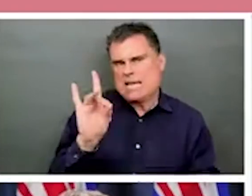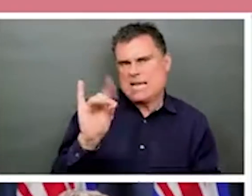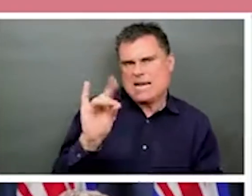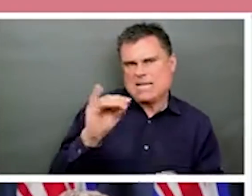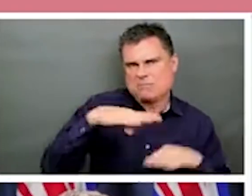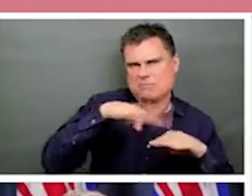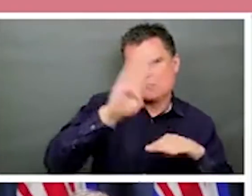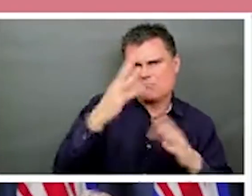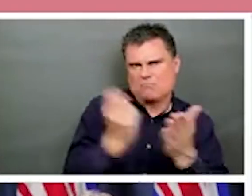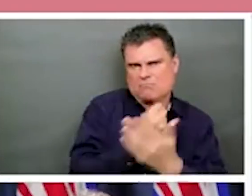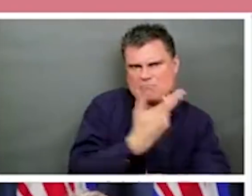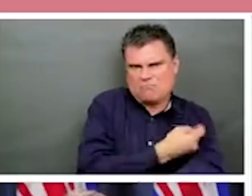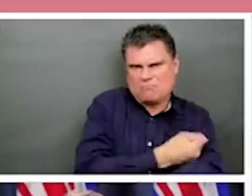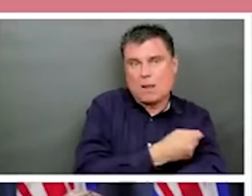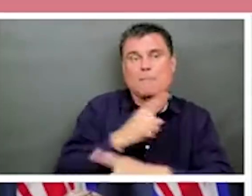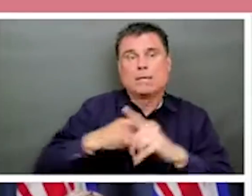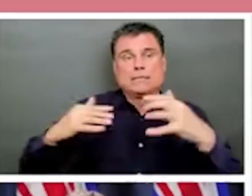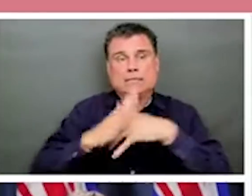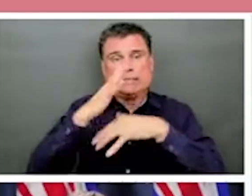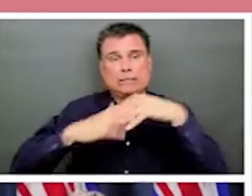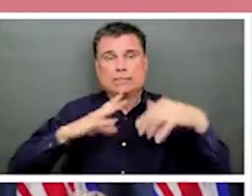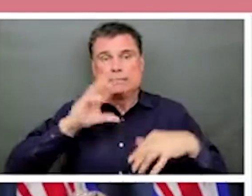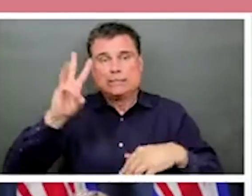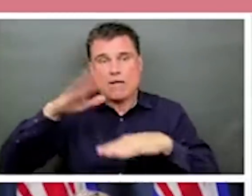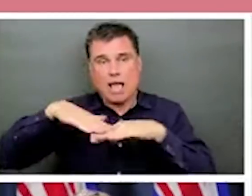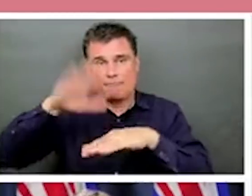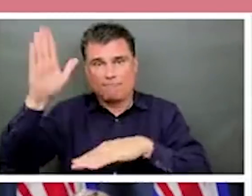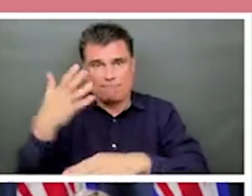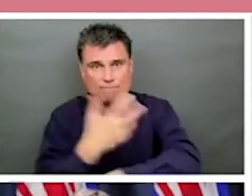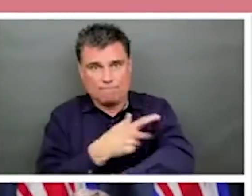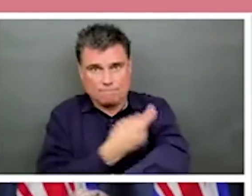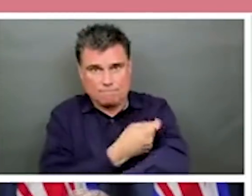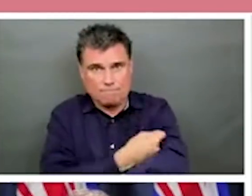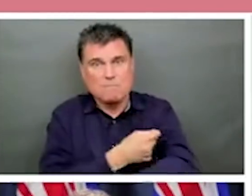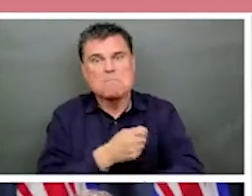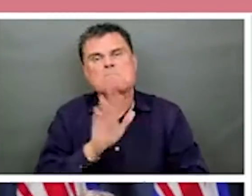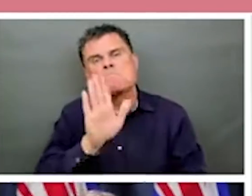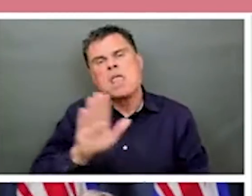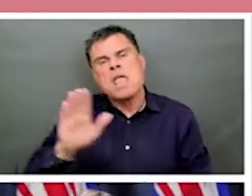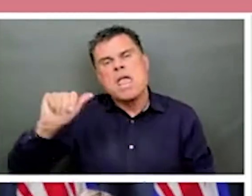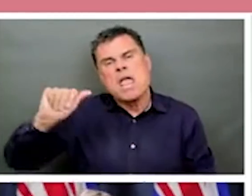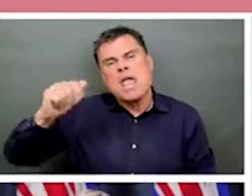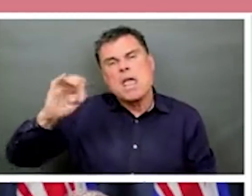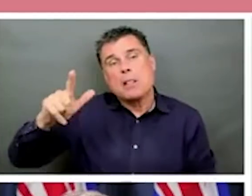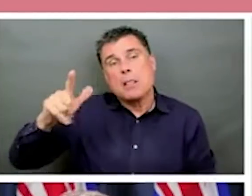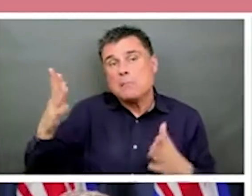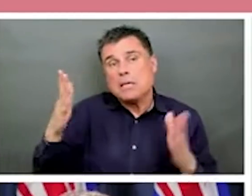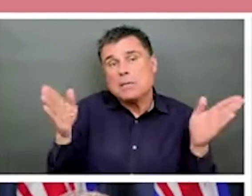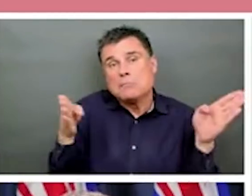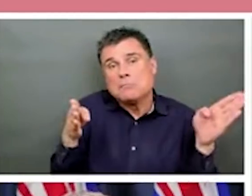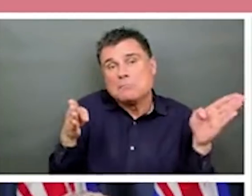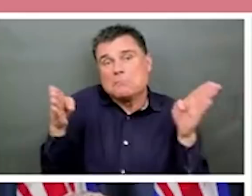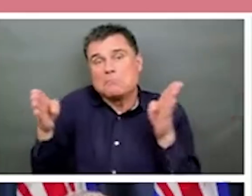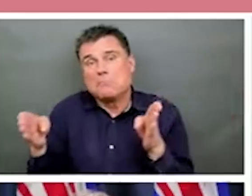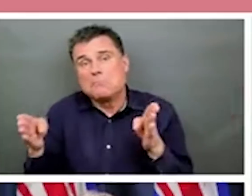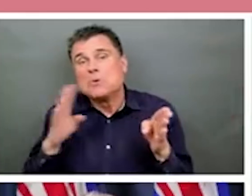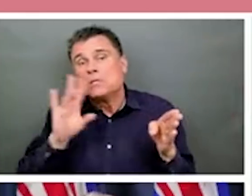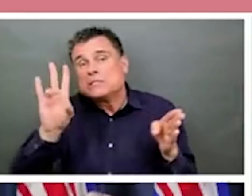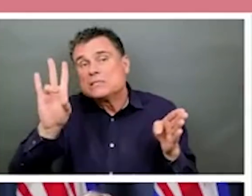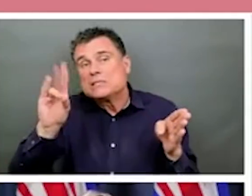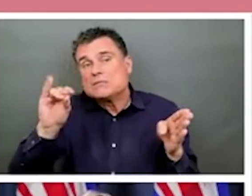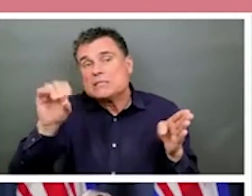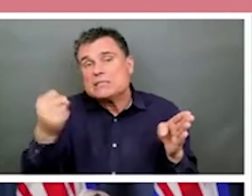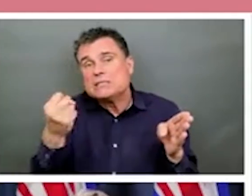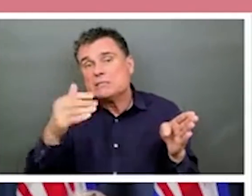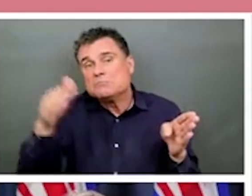In April, and even before April, we are probably going to get some people in their 70s into our clinics to vaccinate them as